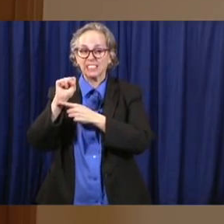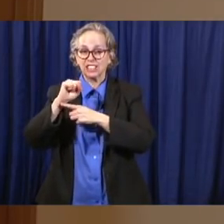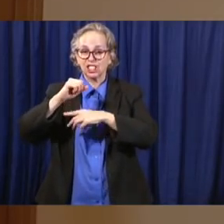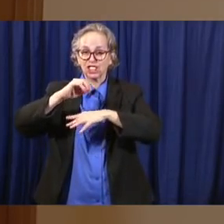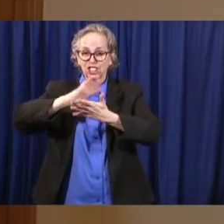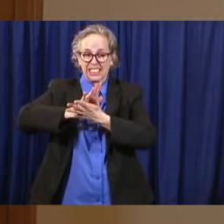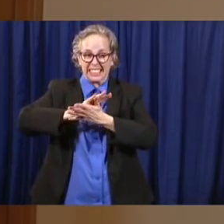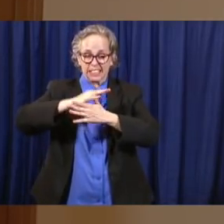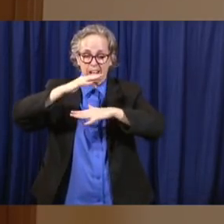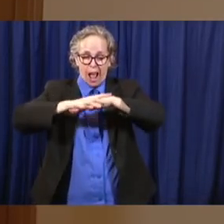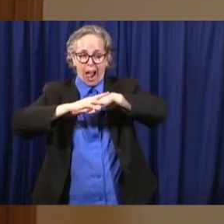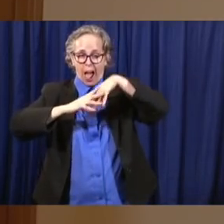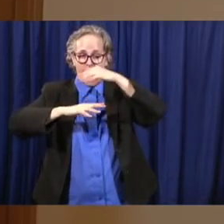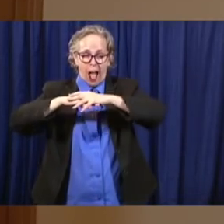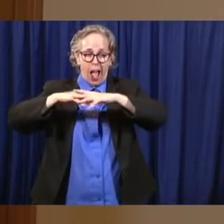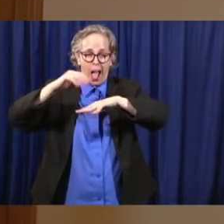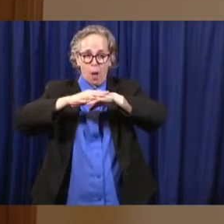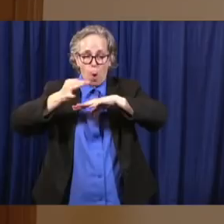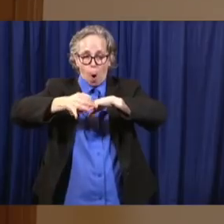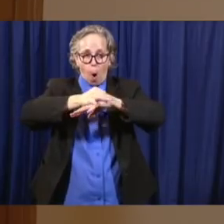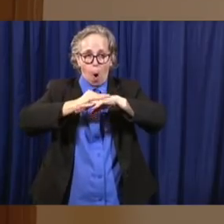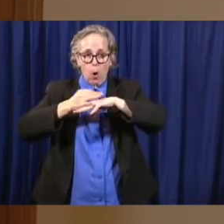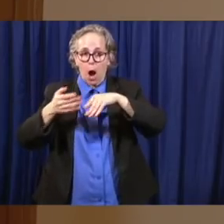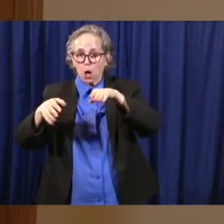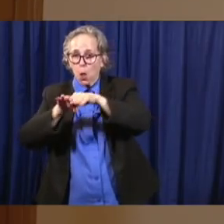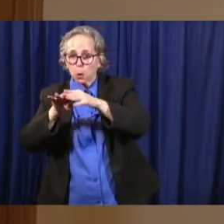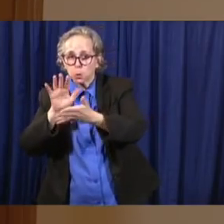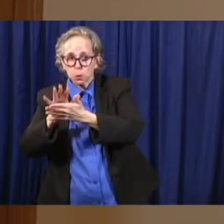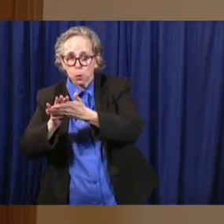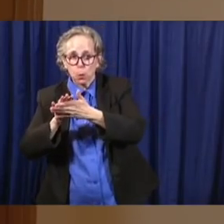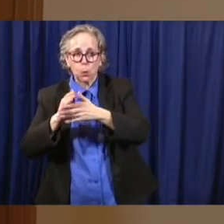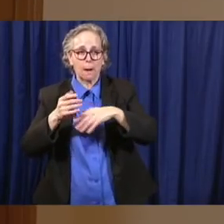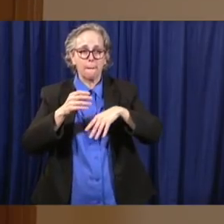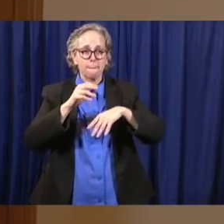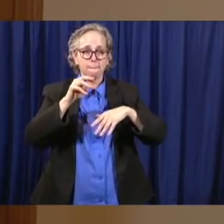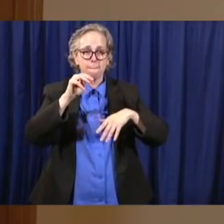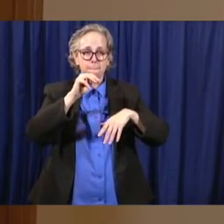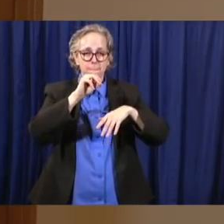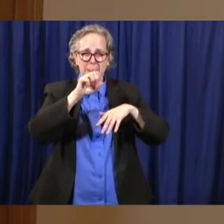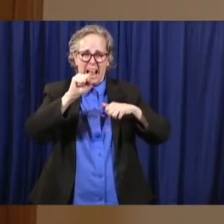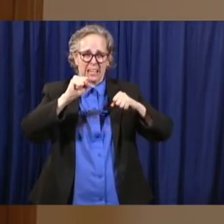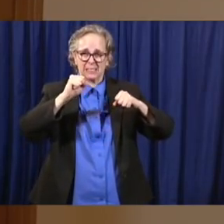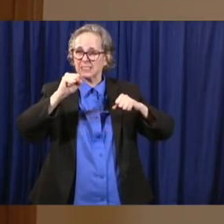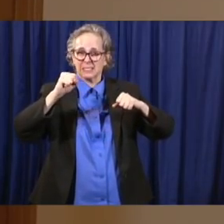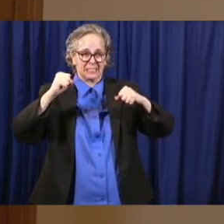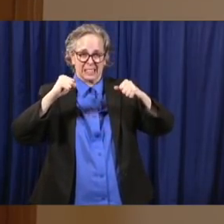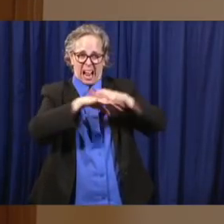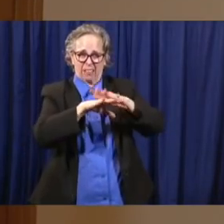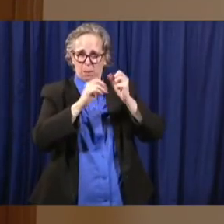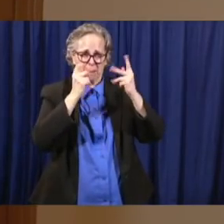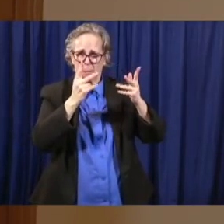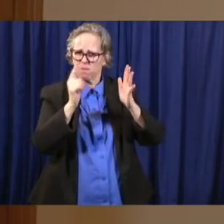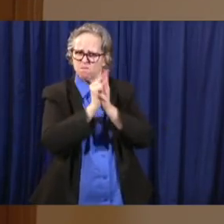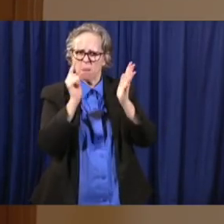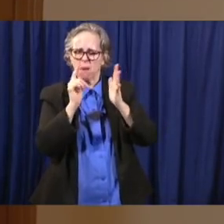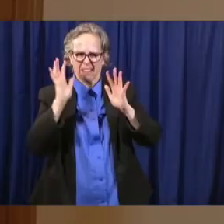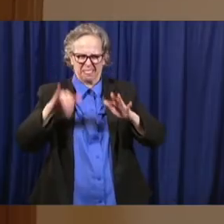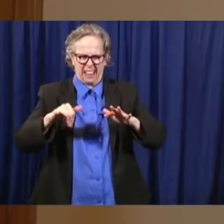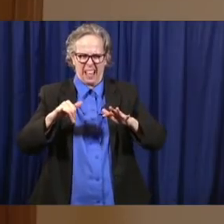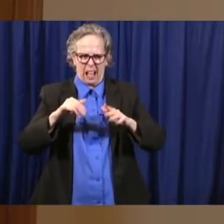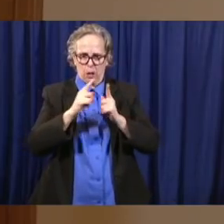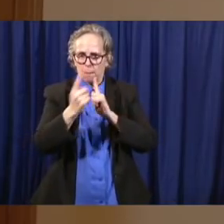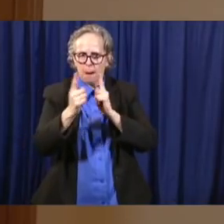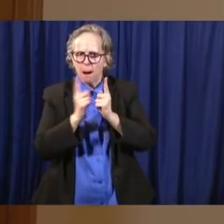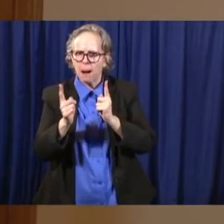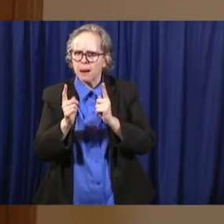closing schools, to all the measures on social distancing we've taken. We said that none of them are perfect alone, that it really is like slices